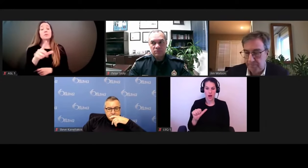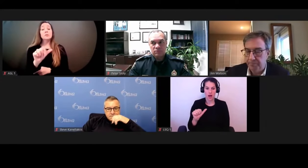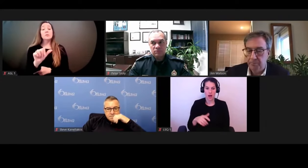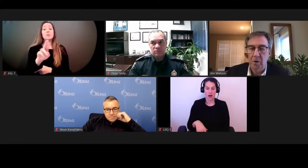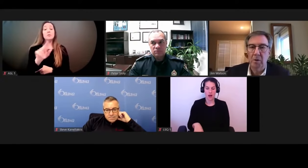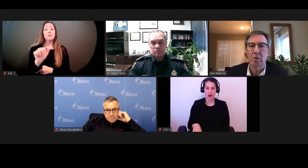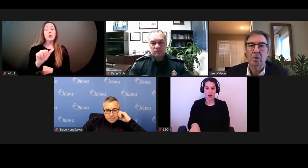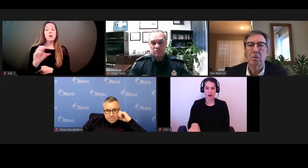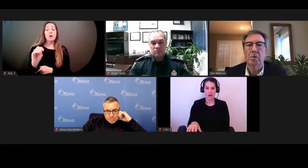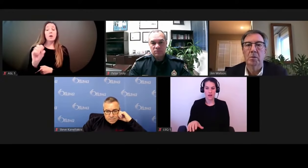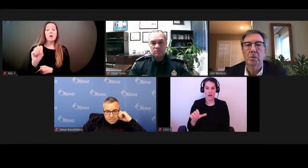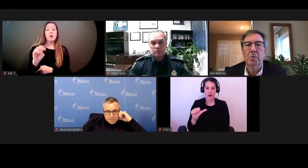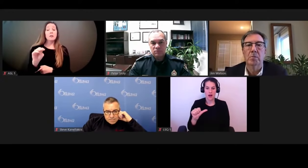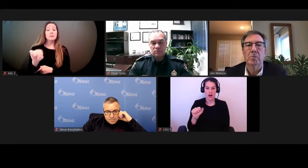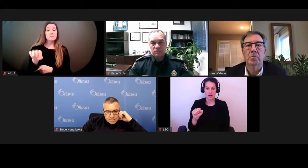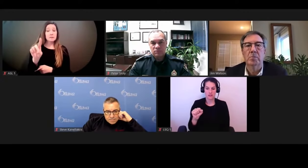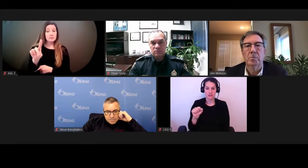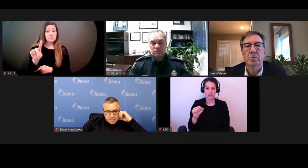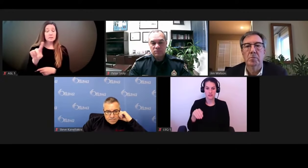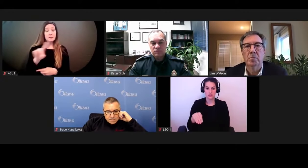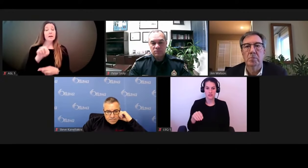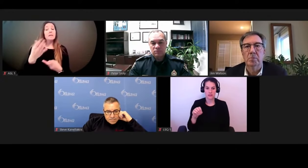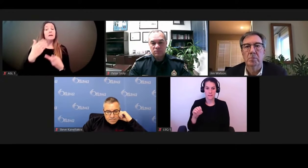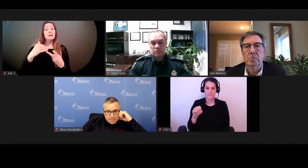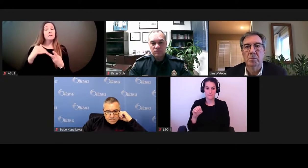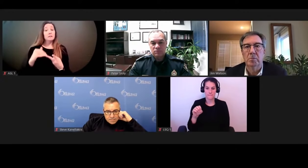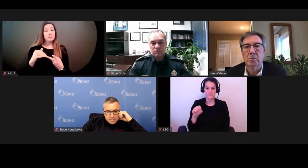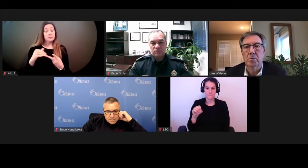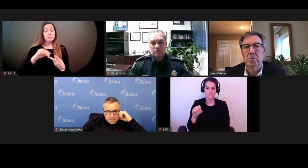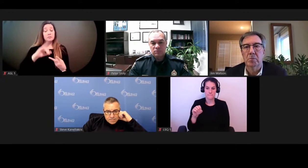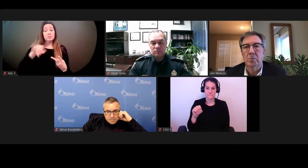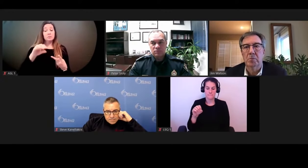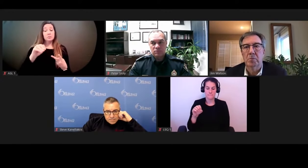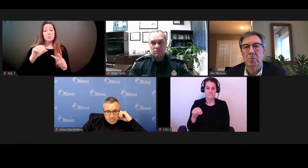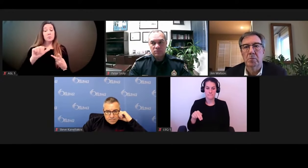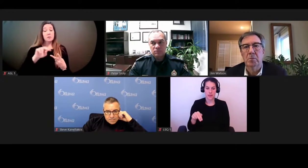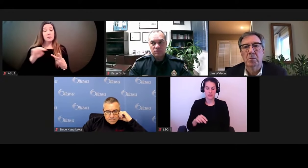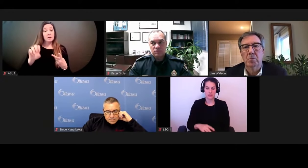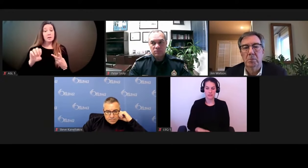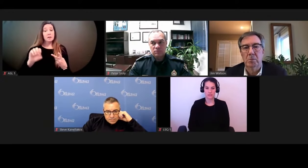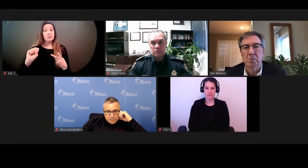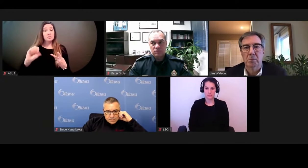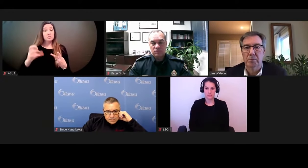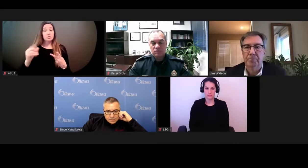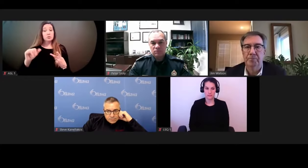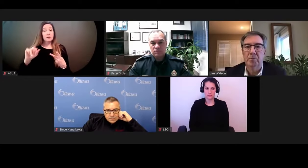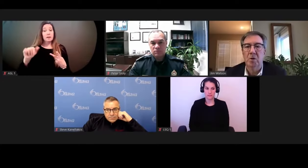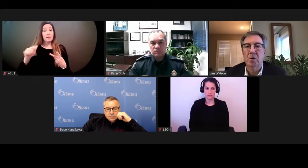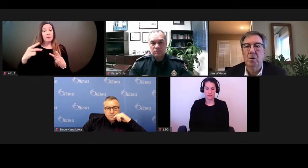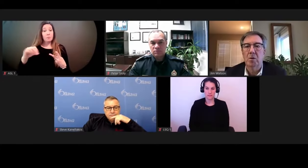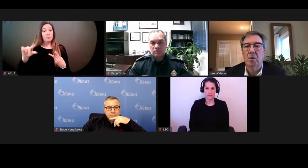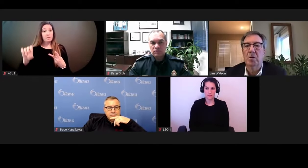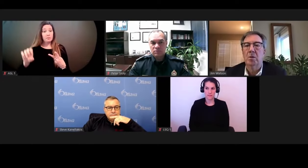have Laura Osman. It'll be followed by Joanne Cianello.